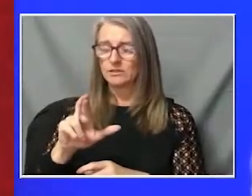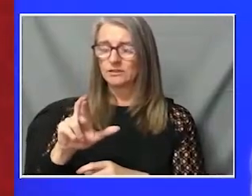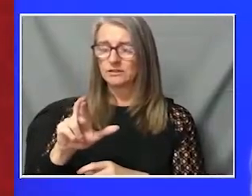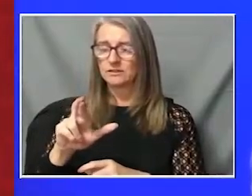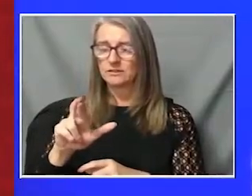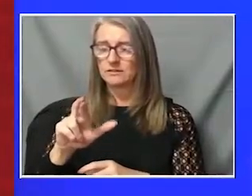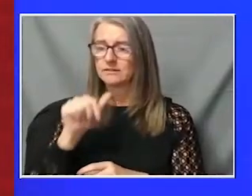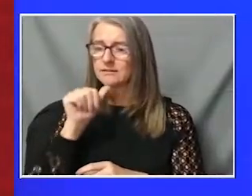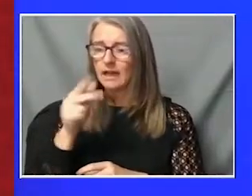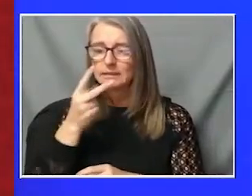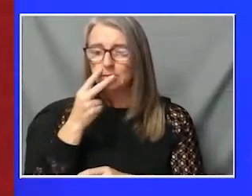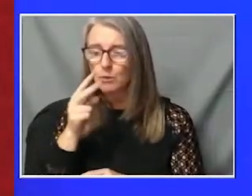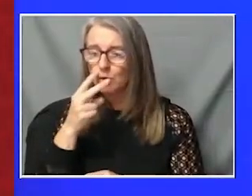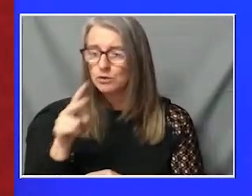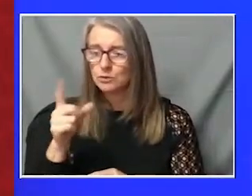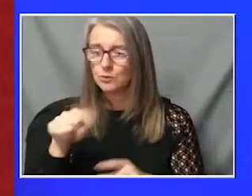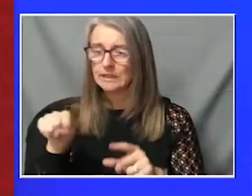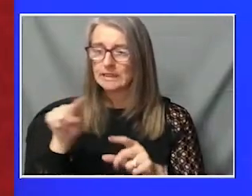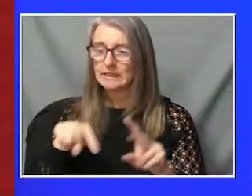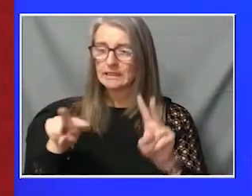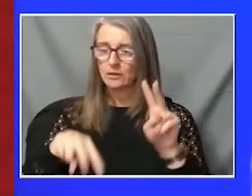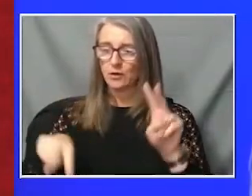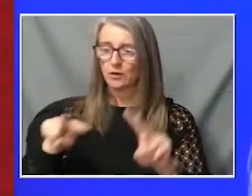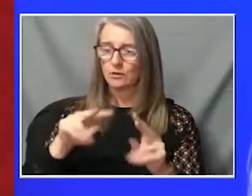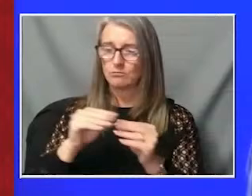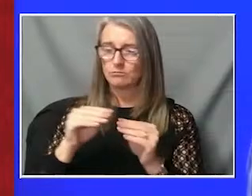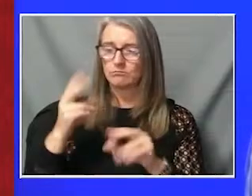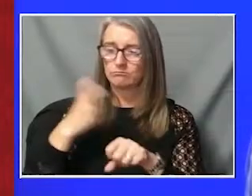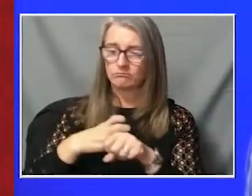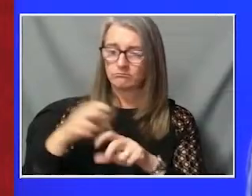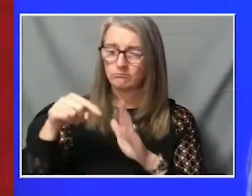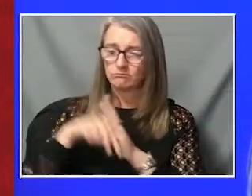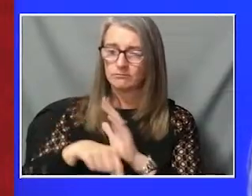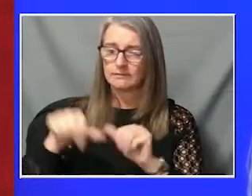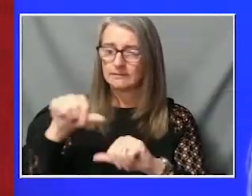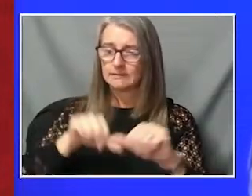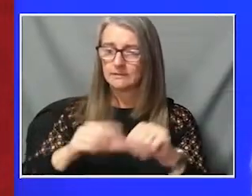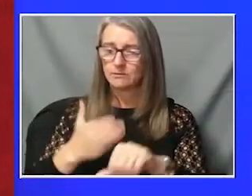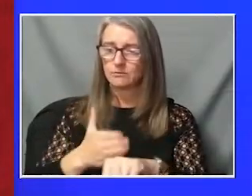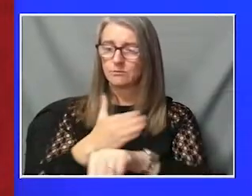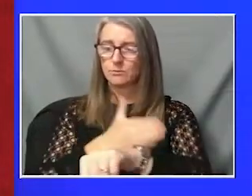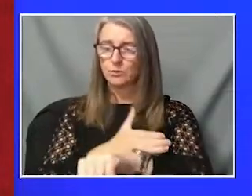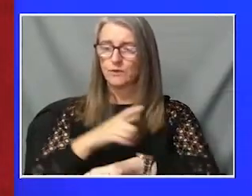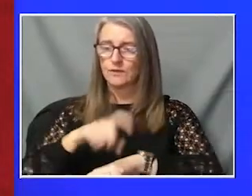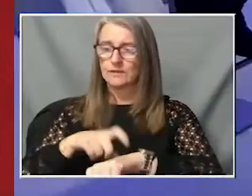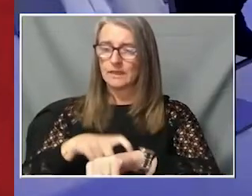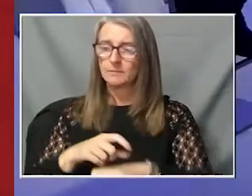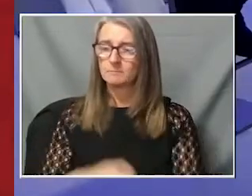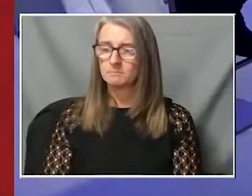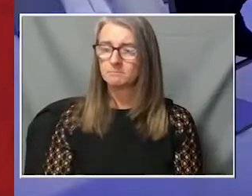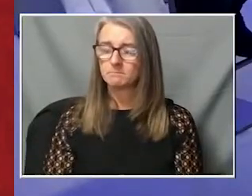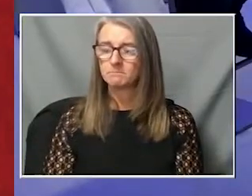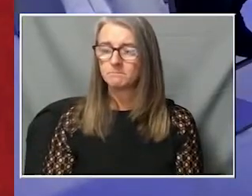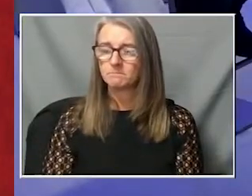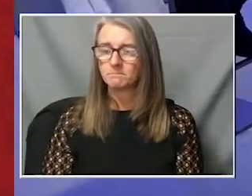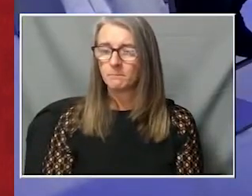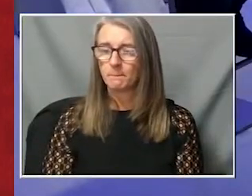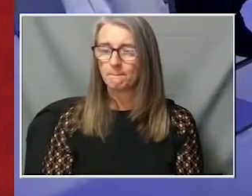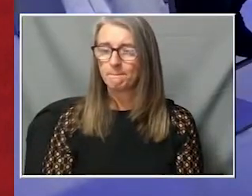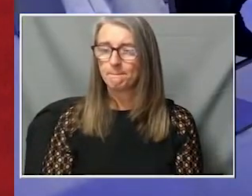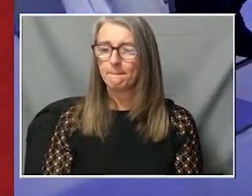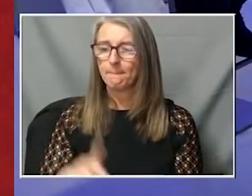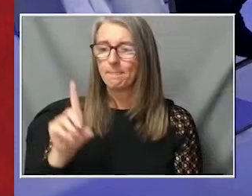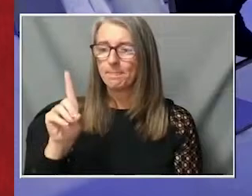idea that we need to be looking harder at this. And the science is going to improve over time. There's no question about that. So I know you take it seriously, but do